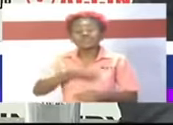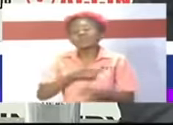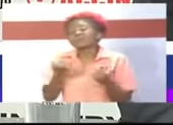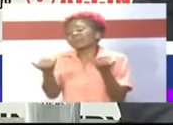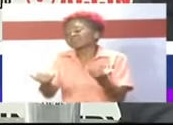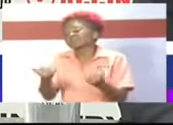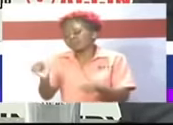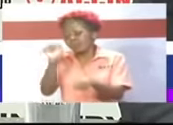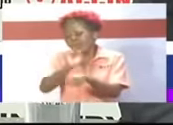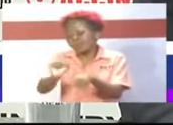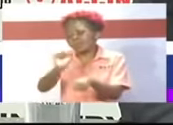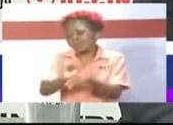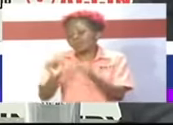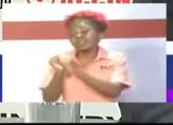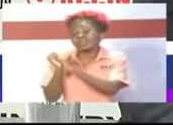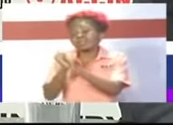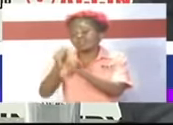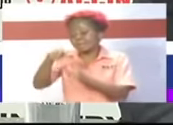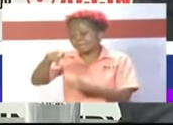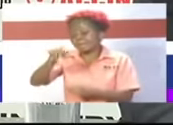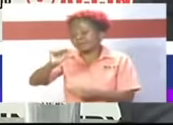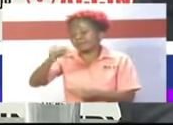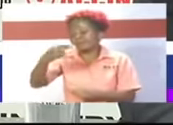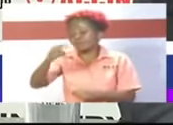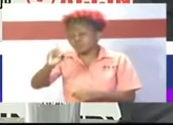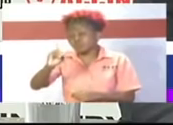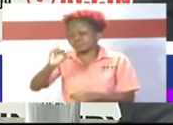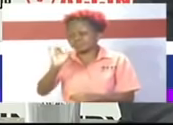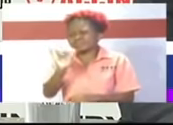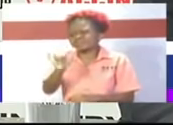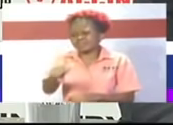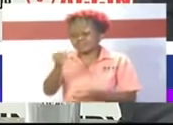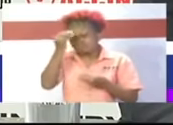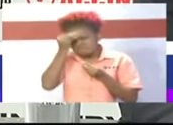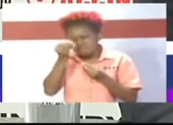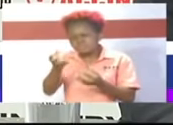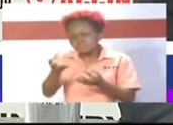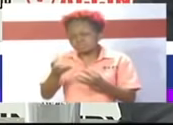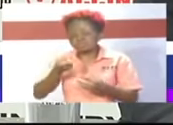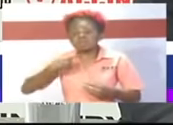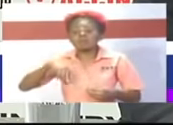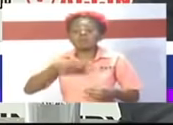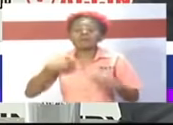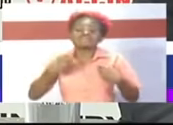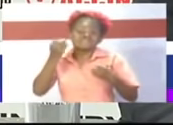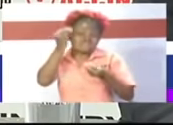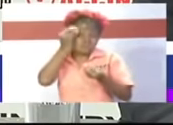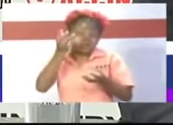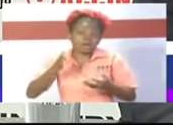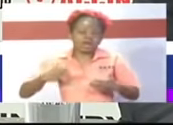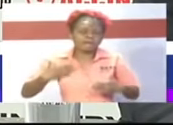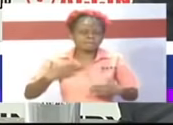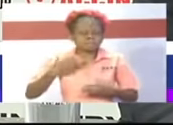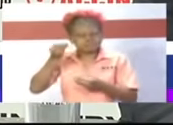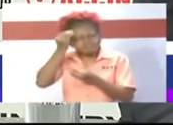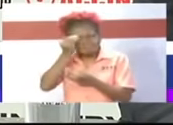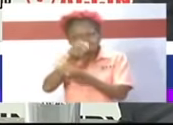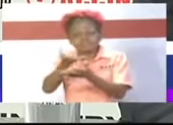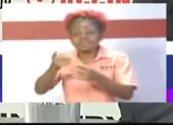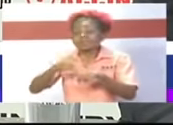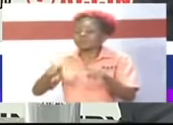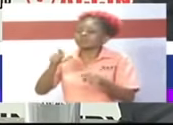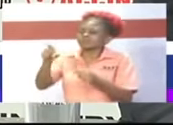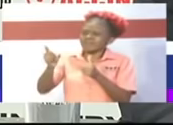PAHO. And once we have that nicely summarized, that's information that we're very happy to share. With respect to your first